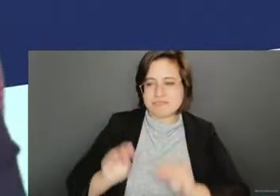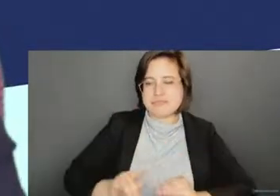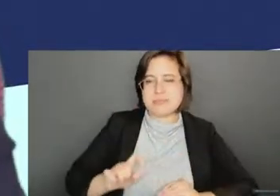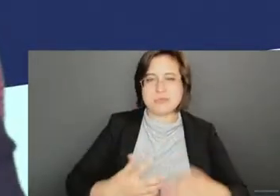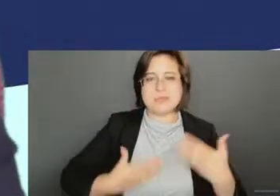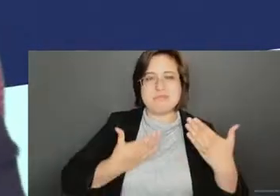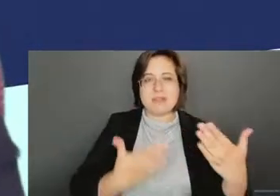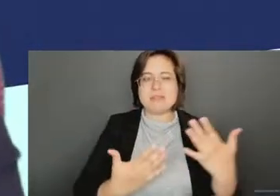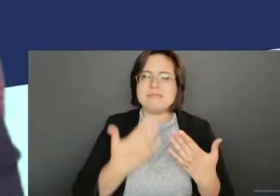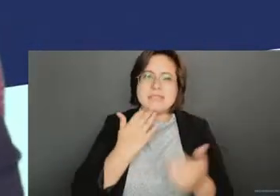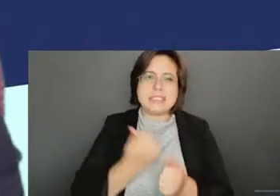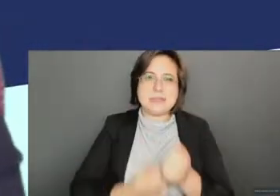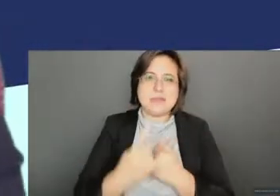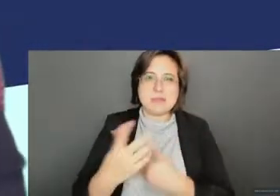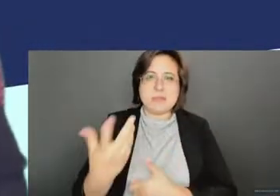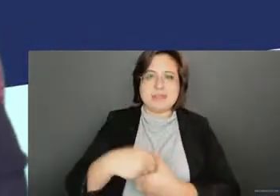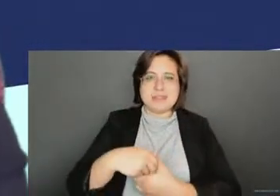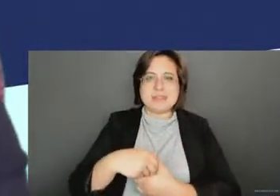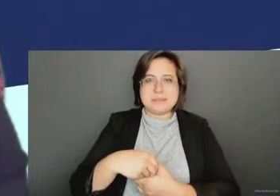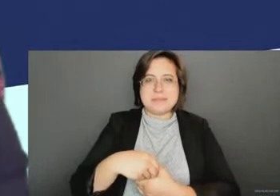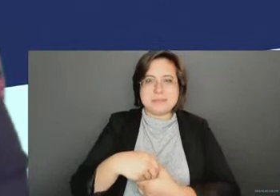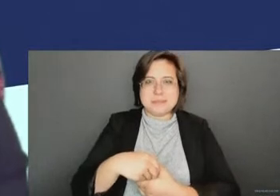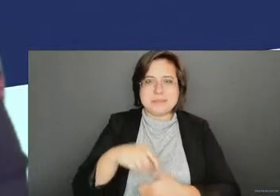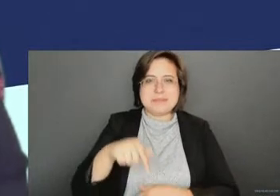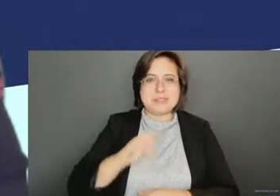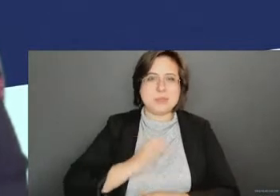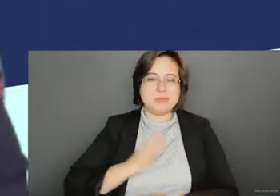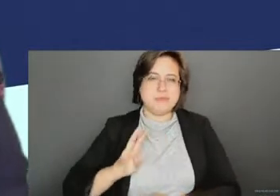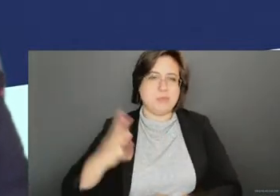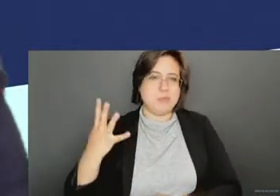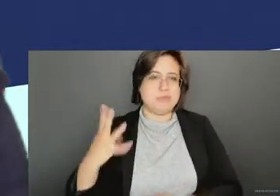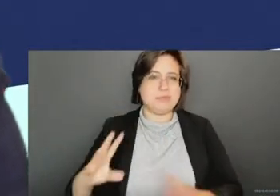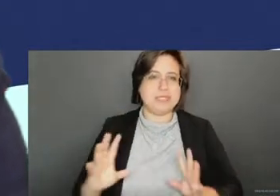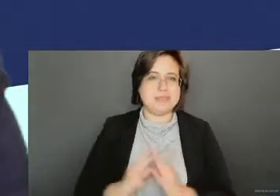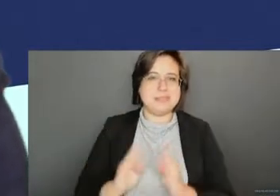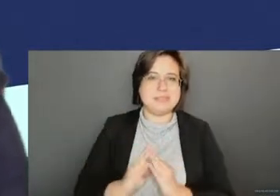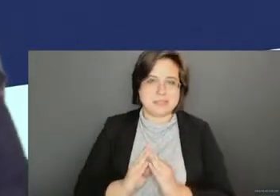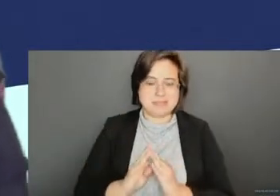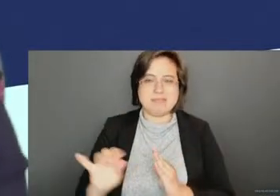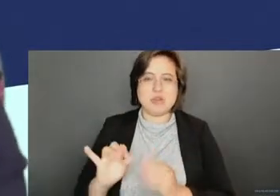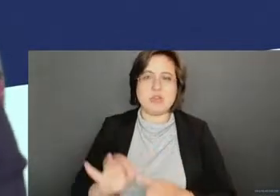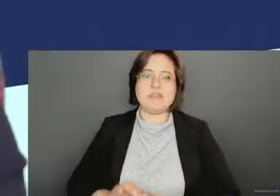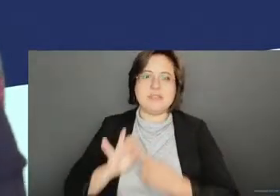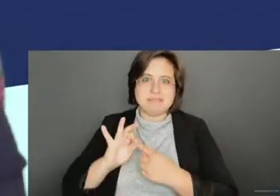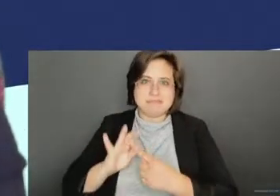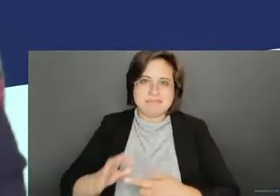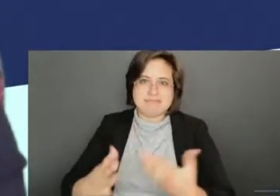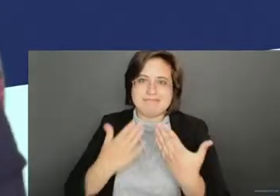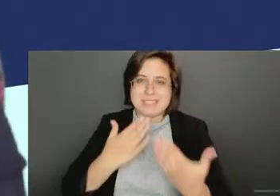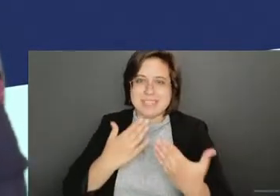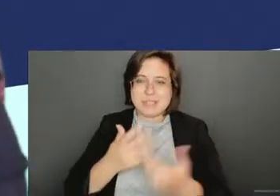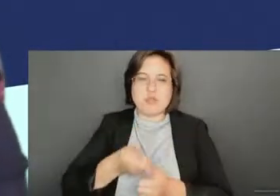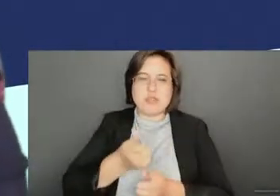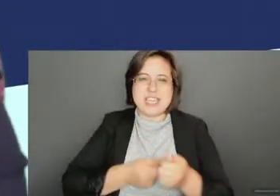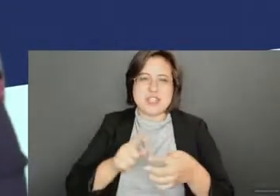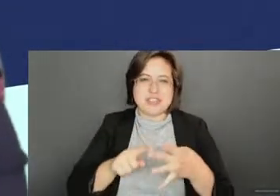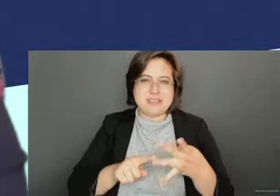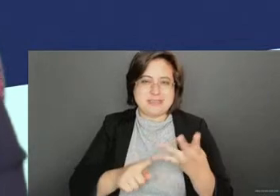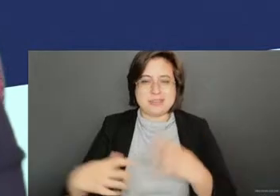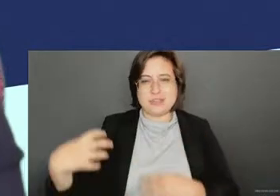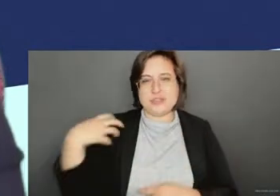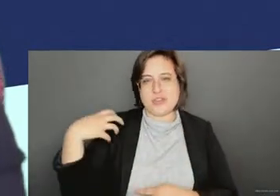for participating in this, which was our fourth meeting. An extra special thank you, of course, to each of the subcommittee chairs, to